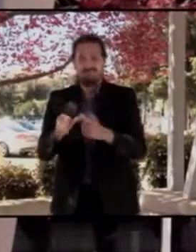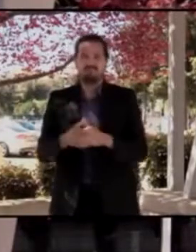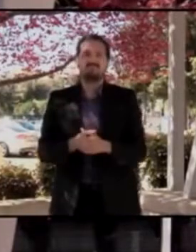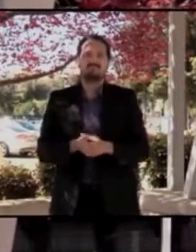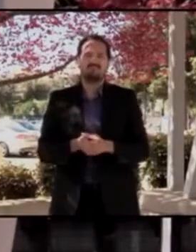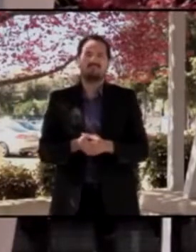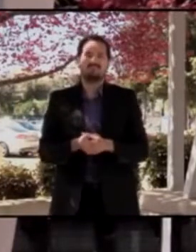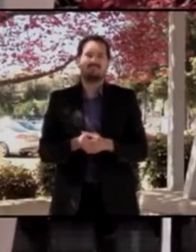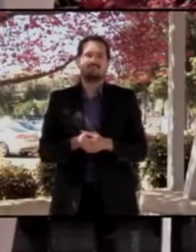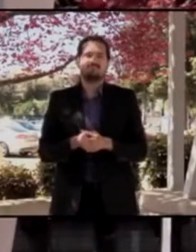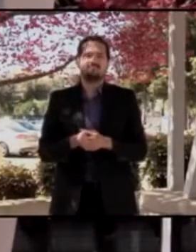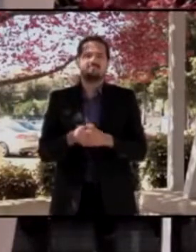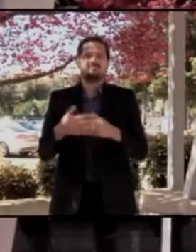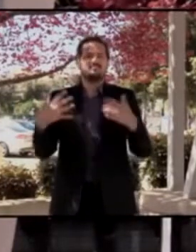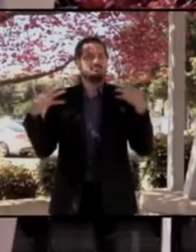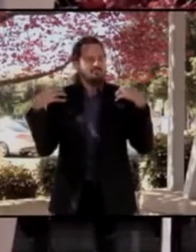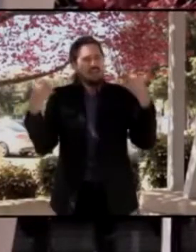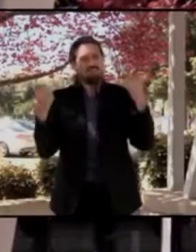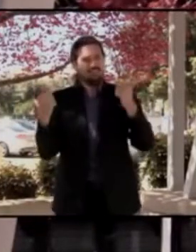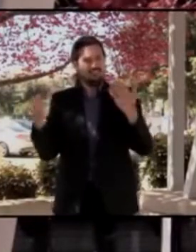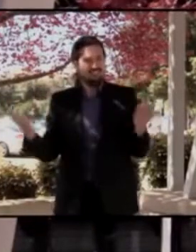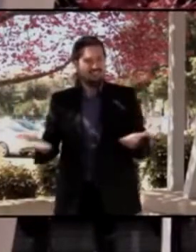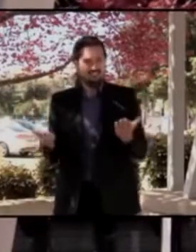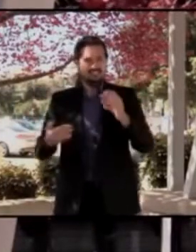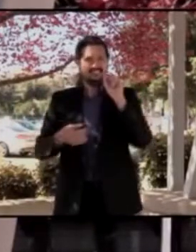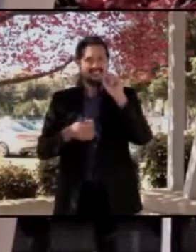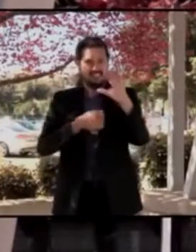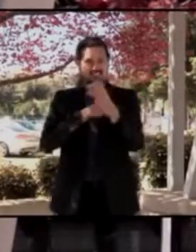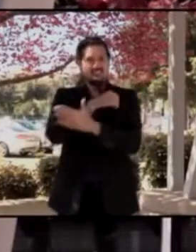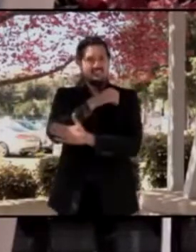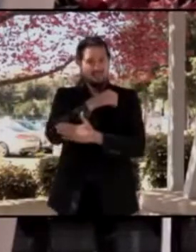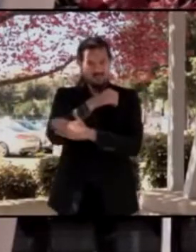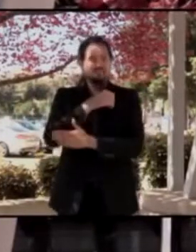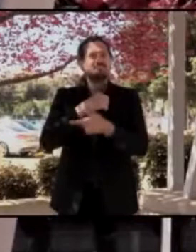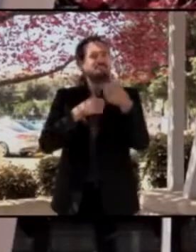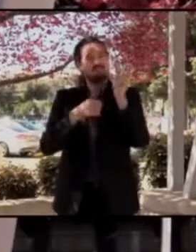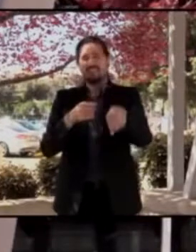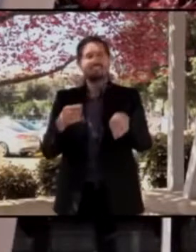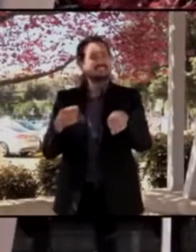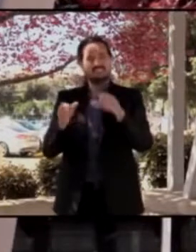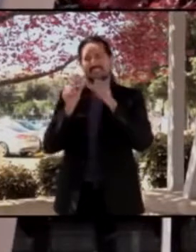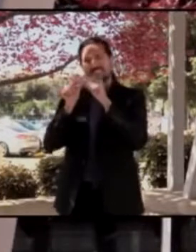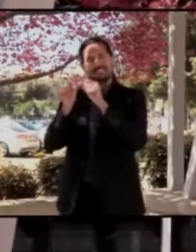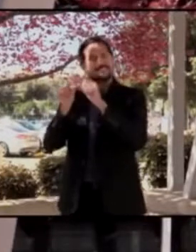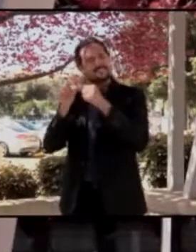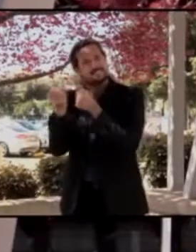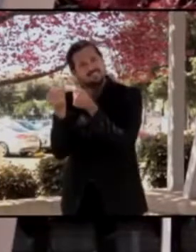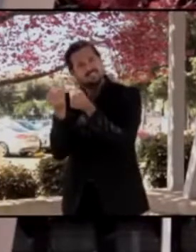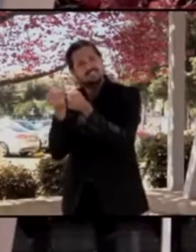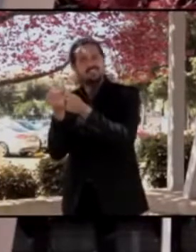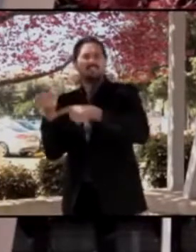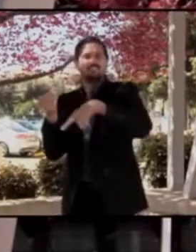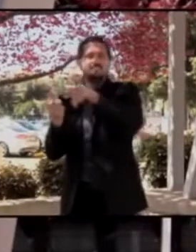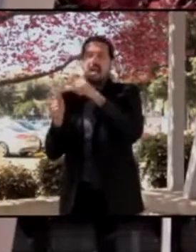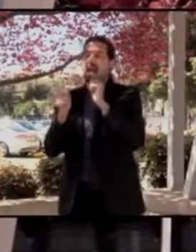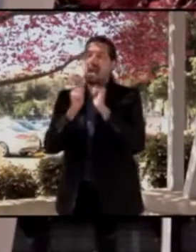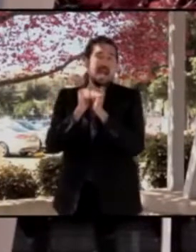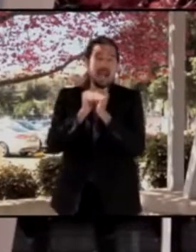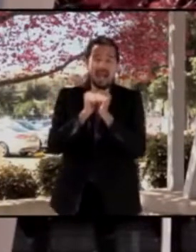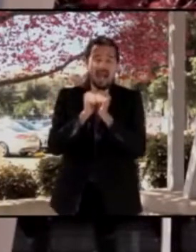that we close these gaps. And to make this possible, we need your support and your help. Next, I'll